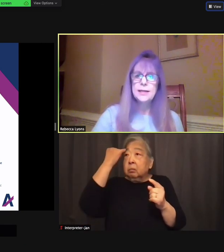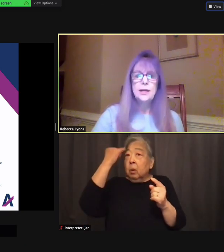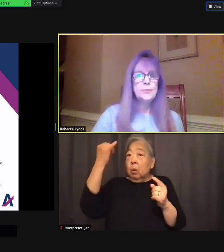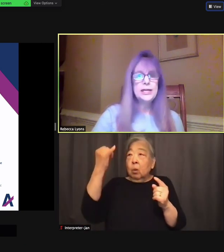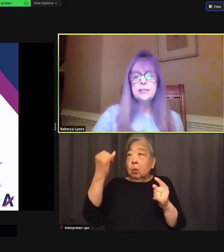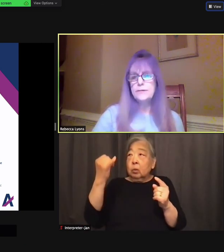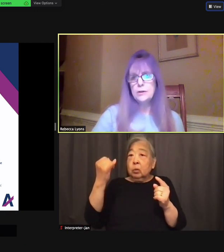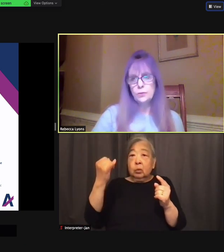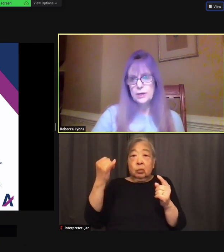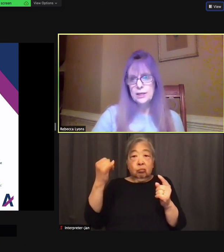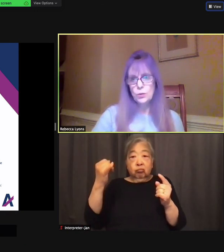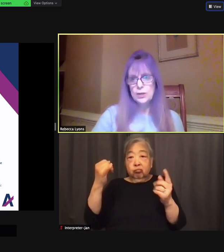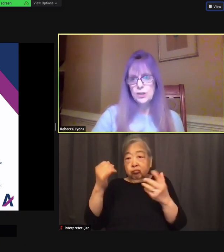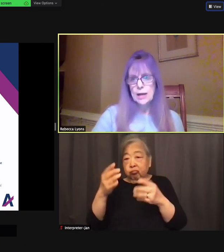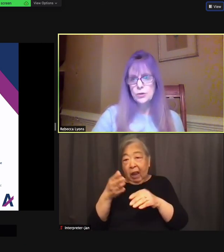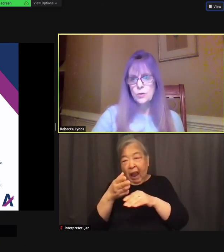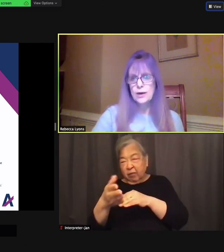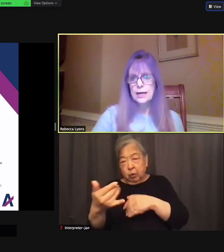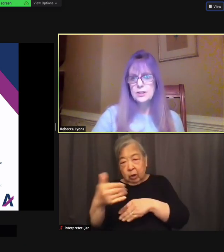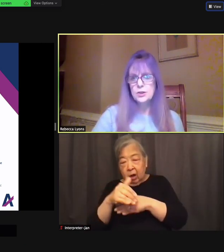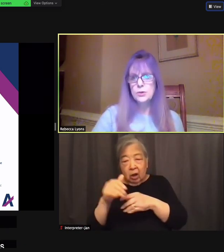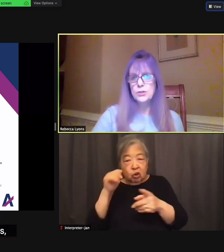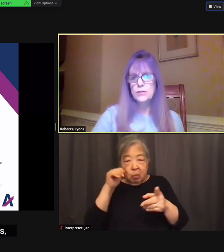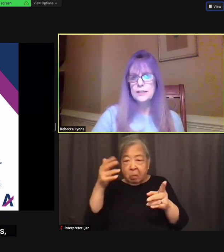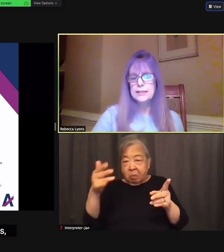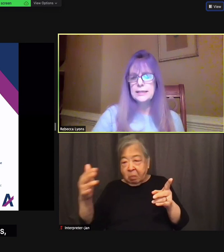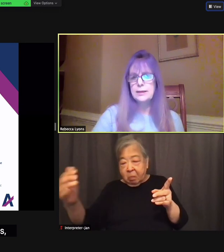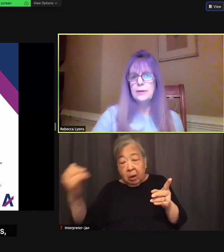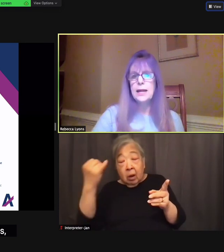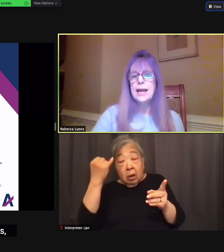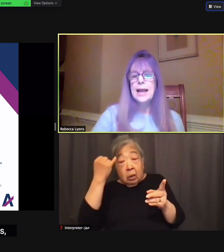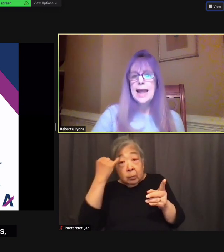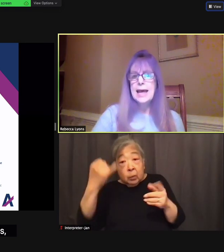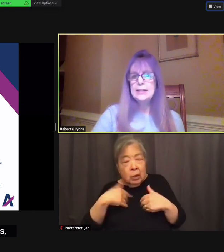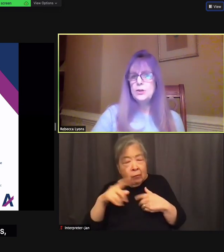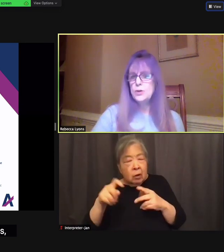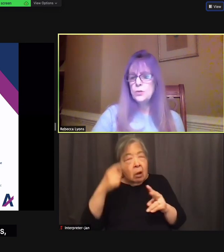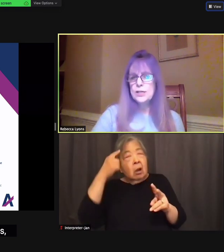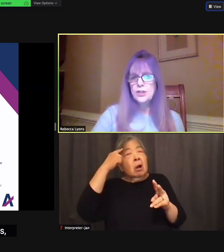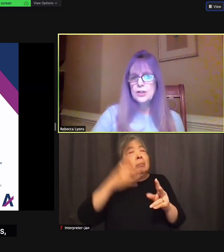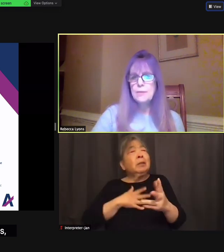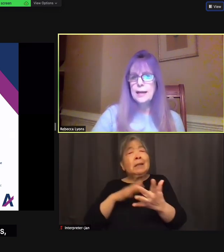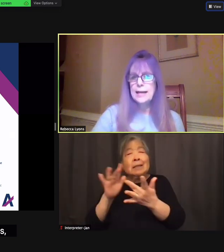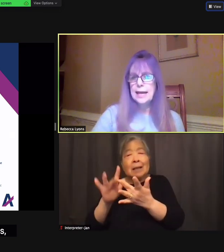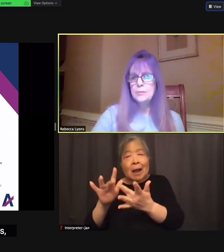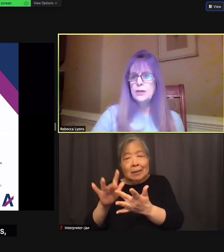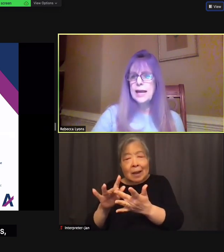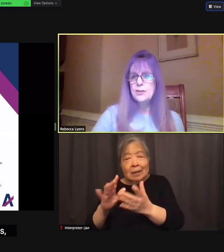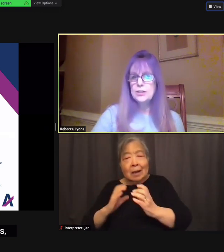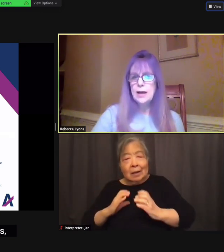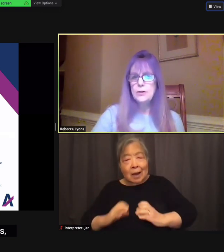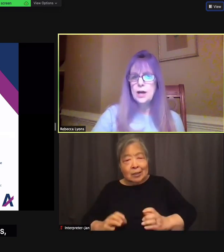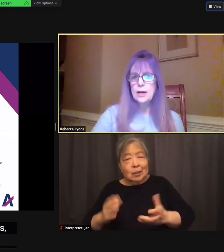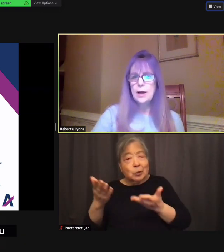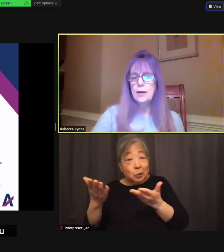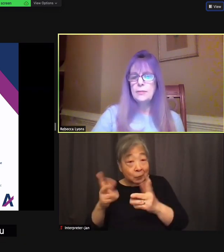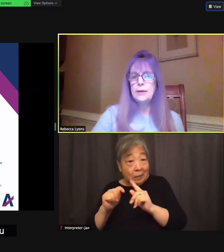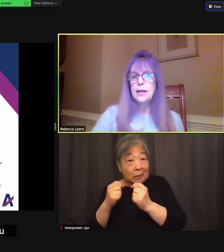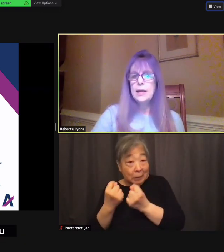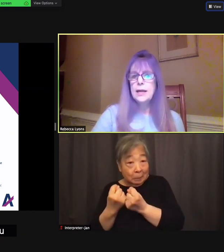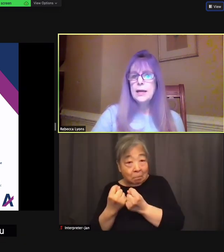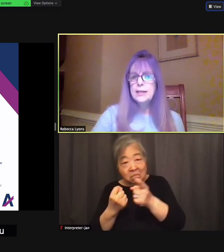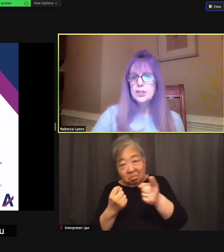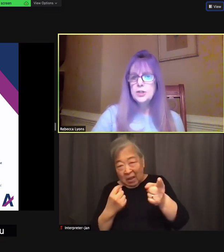ends, please feel free to reach out to our customer service team, and you can reach them at